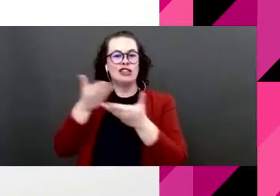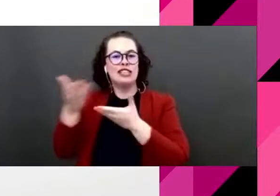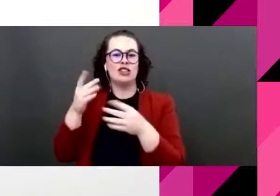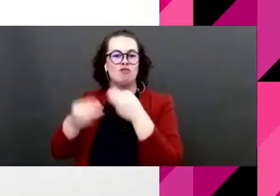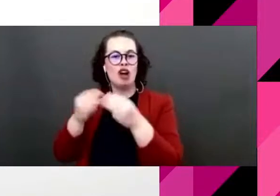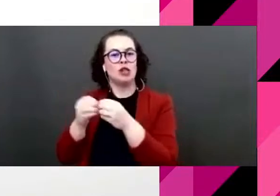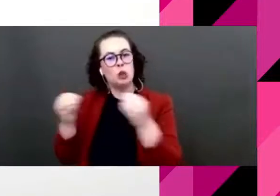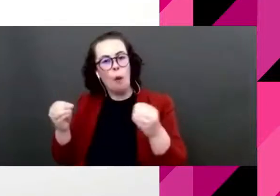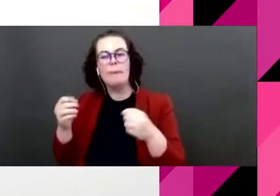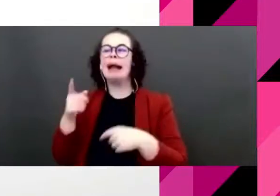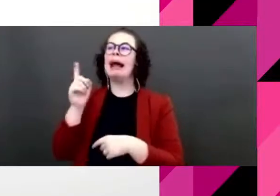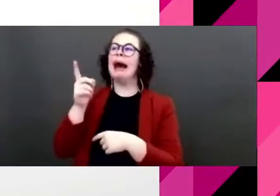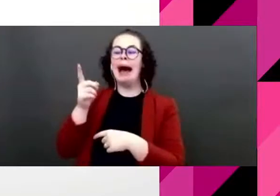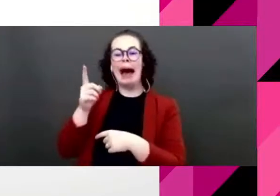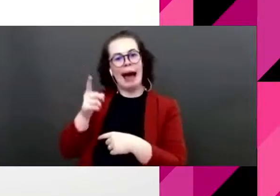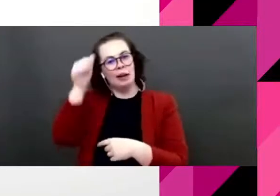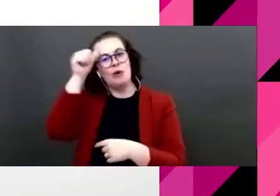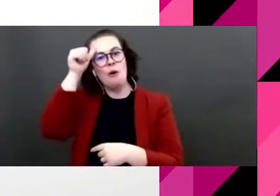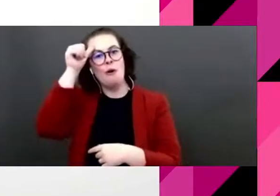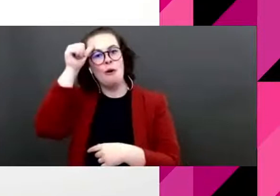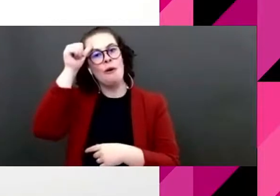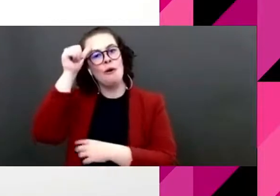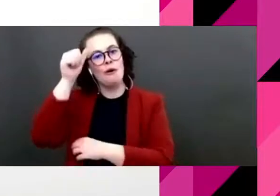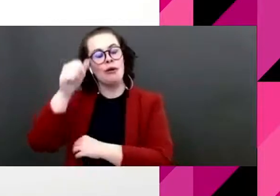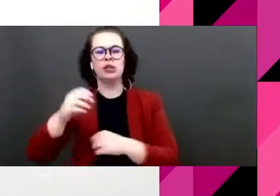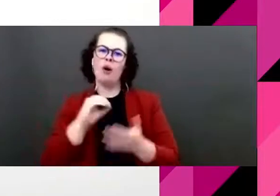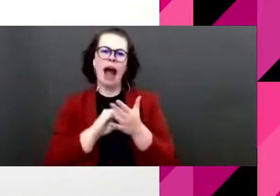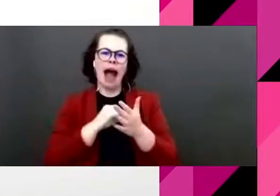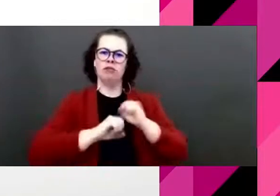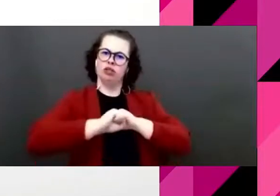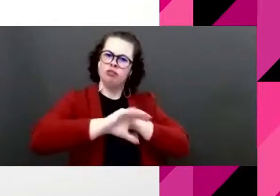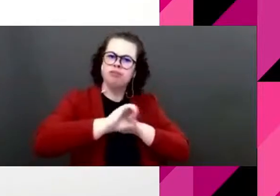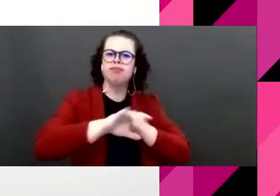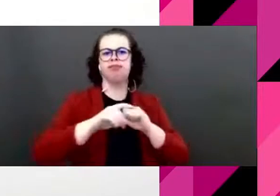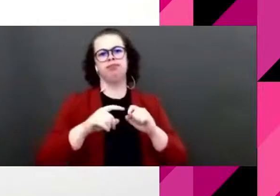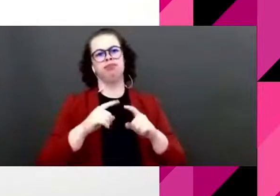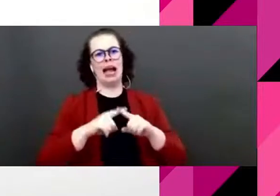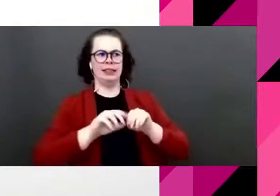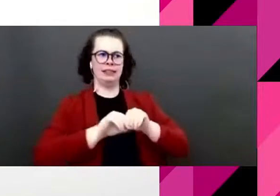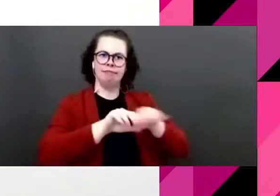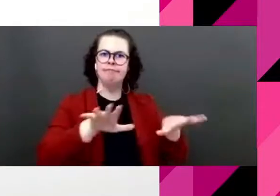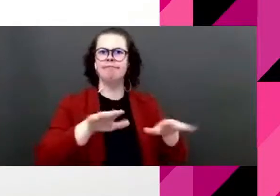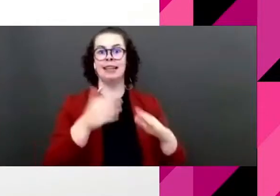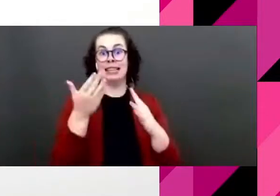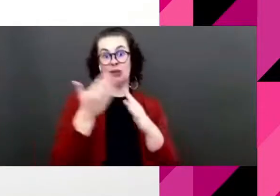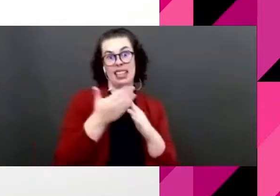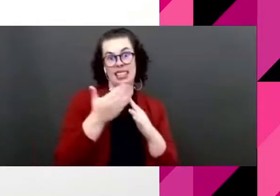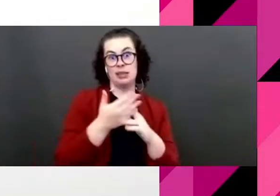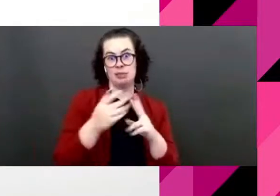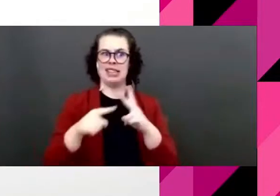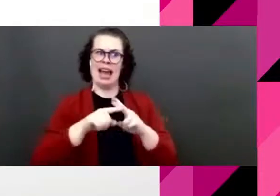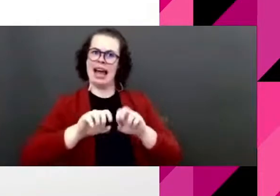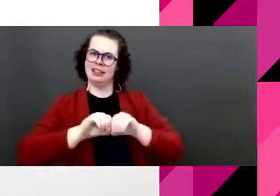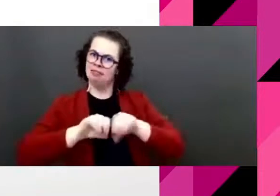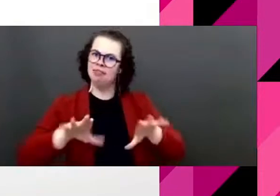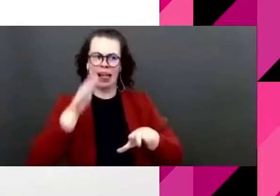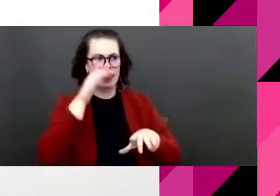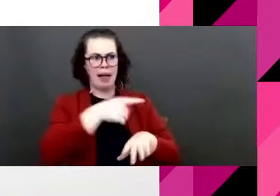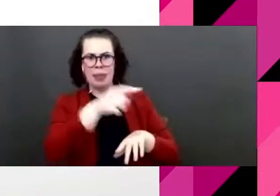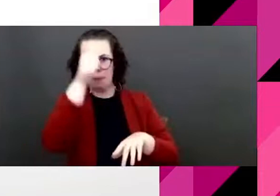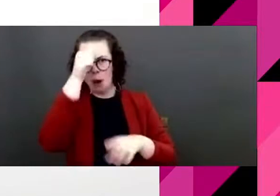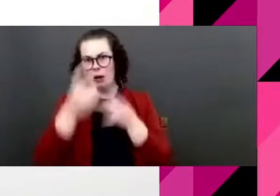will do these two elements, accessibility and outreach. Great, thank you. Maybe just